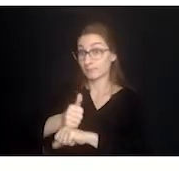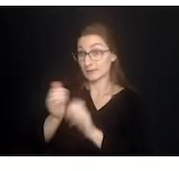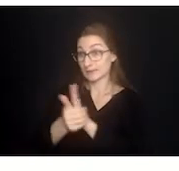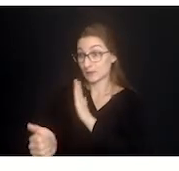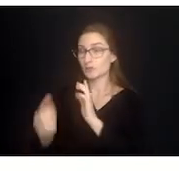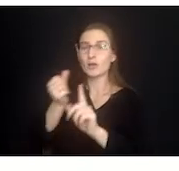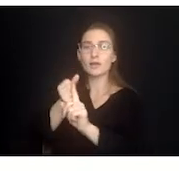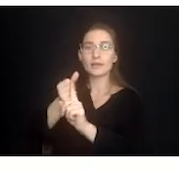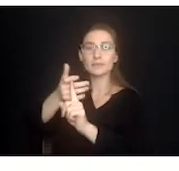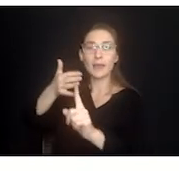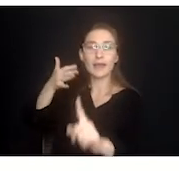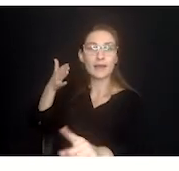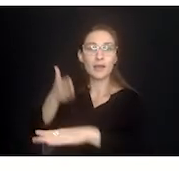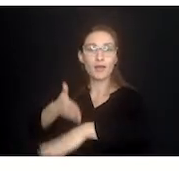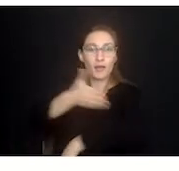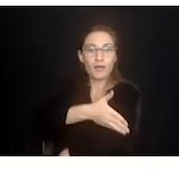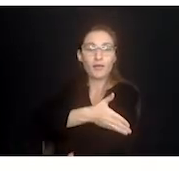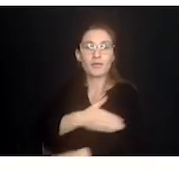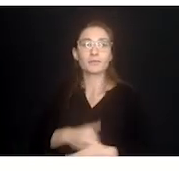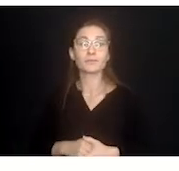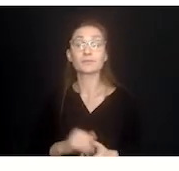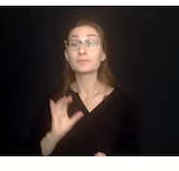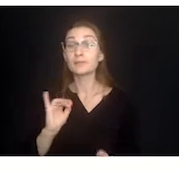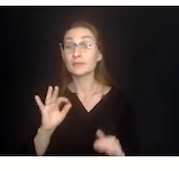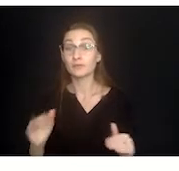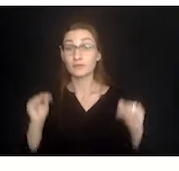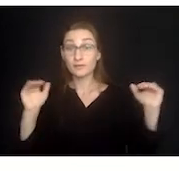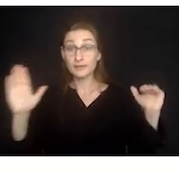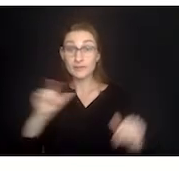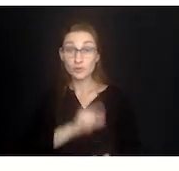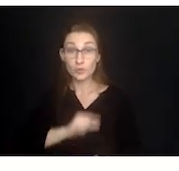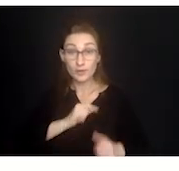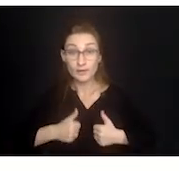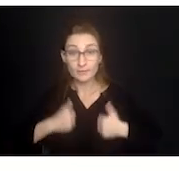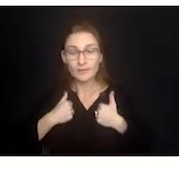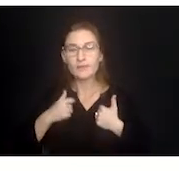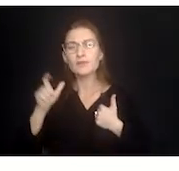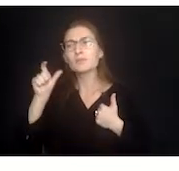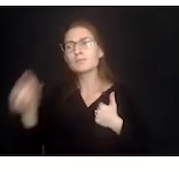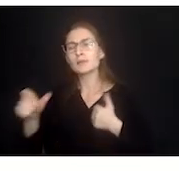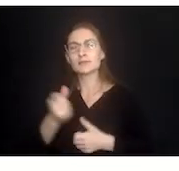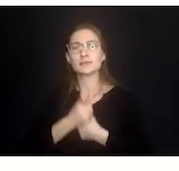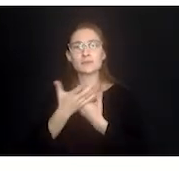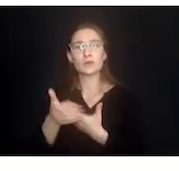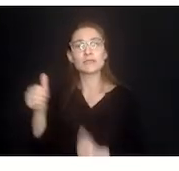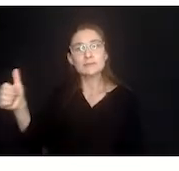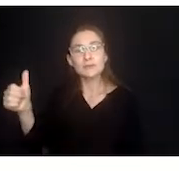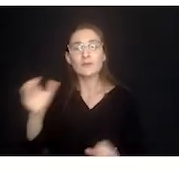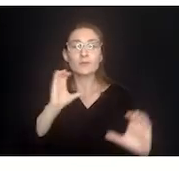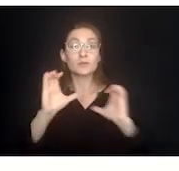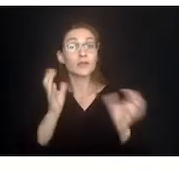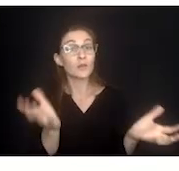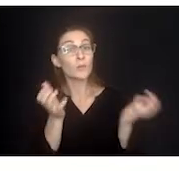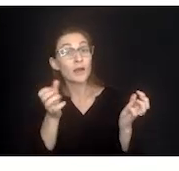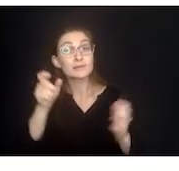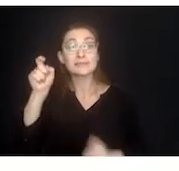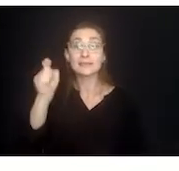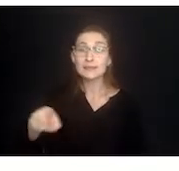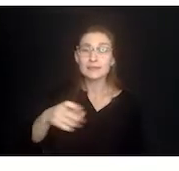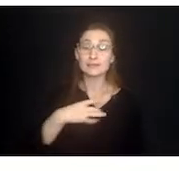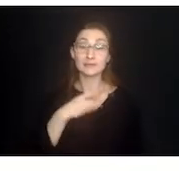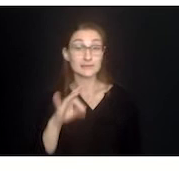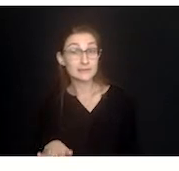new skills and expanding on existing ones. So improving Richie's overall quality of life means we have to find ways to allow him to express